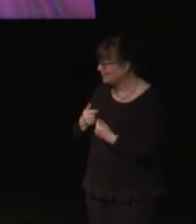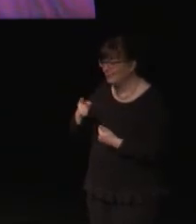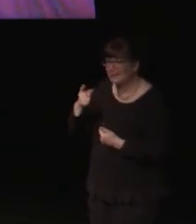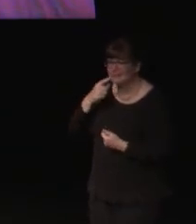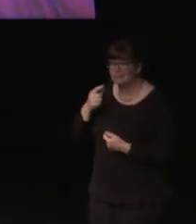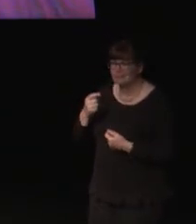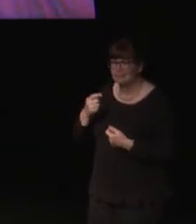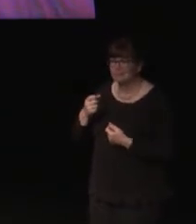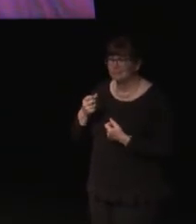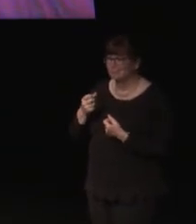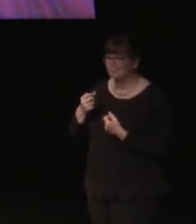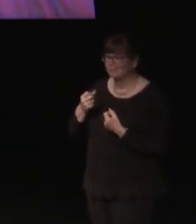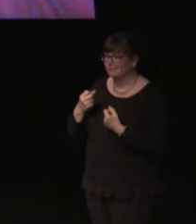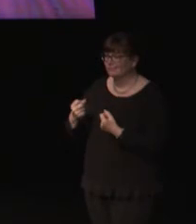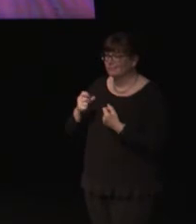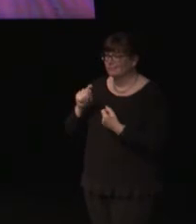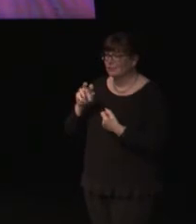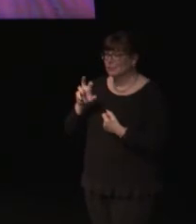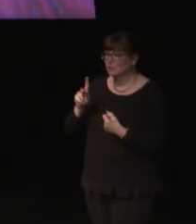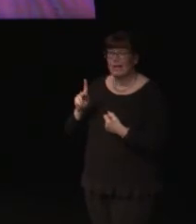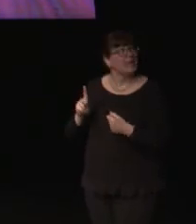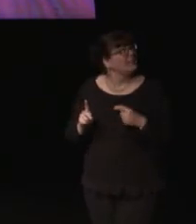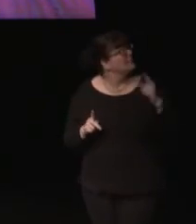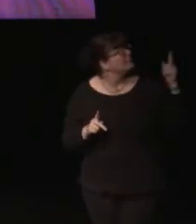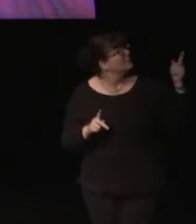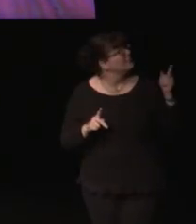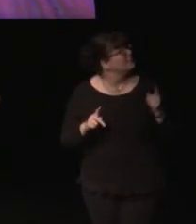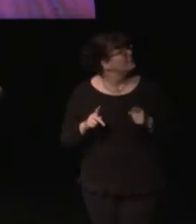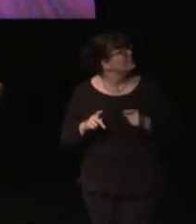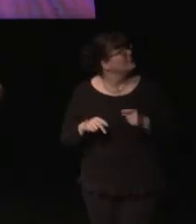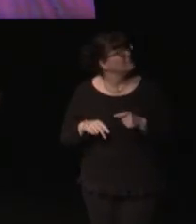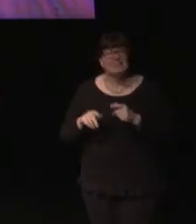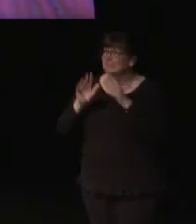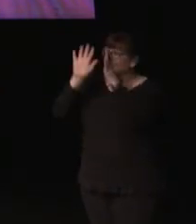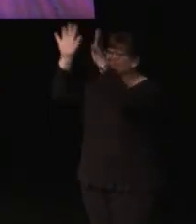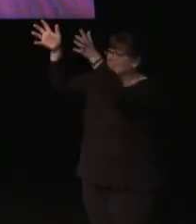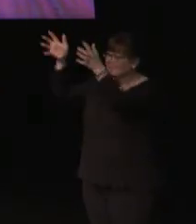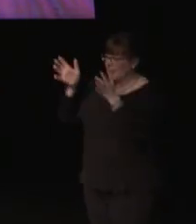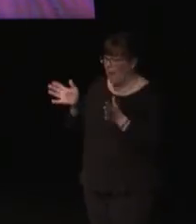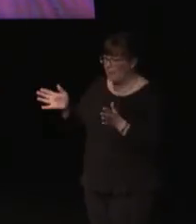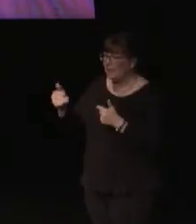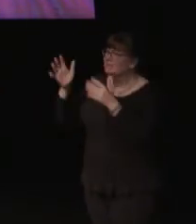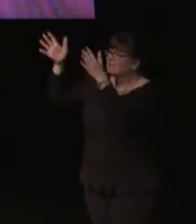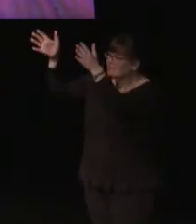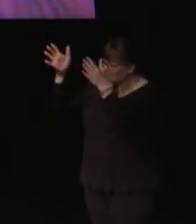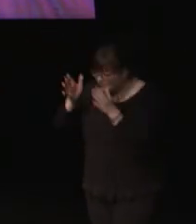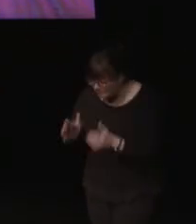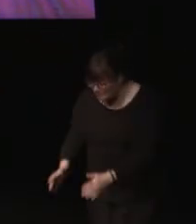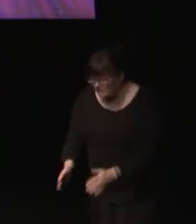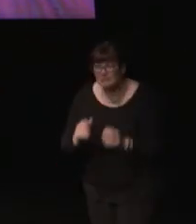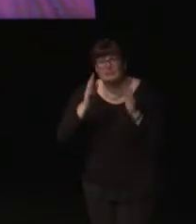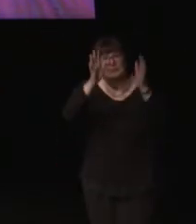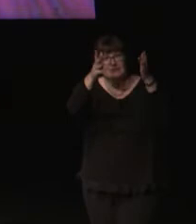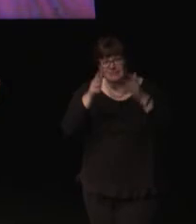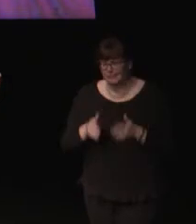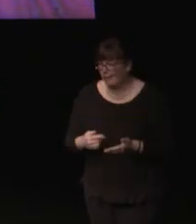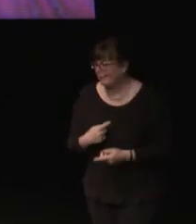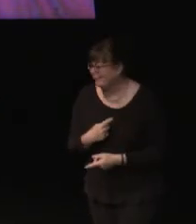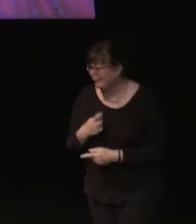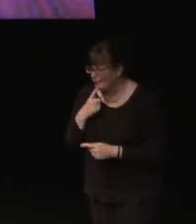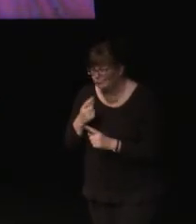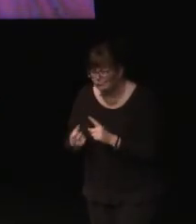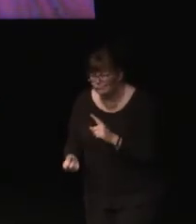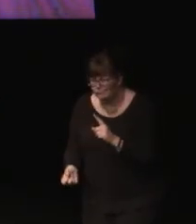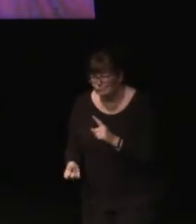truck delivery people. And you can see she's grabbing boxes and she's placing them in different areas. And as an this is just a